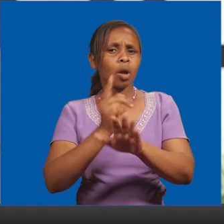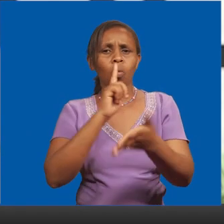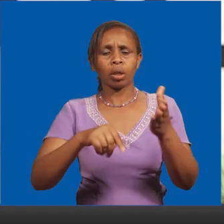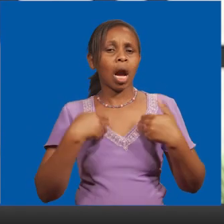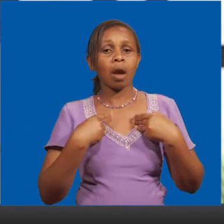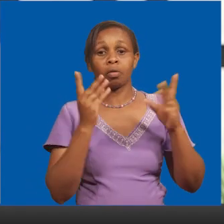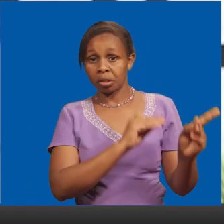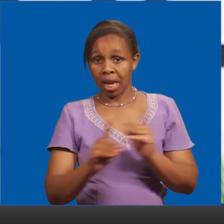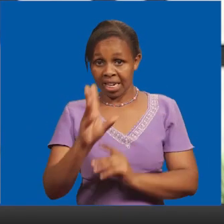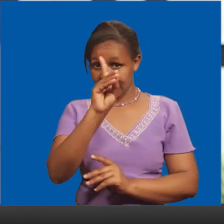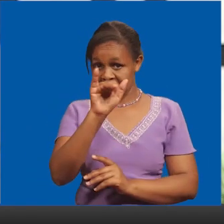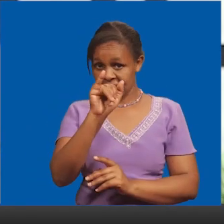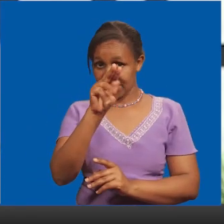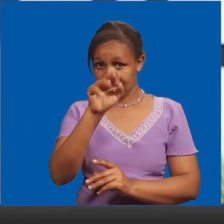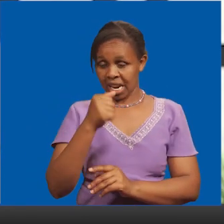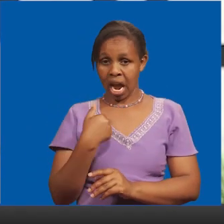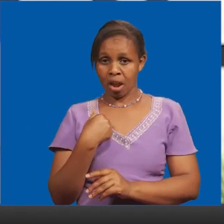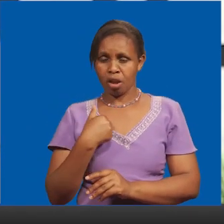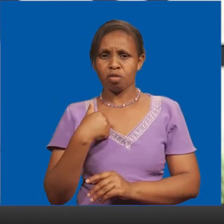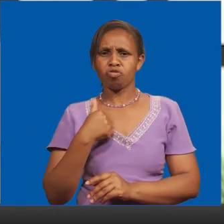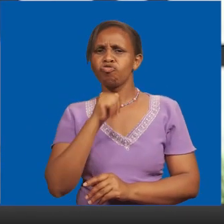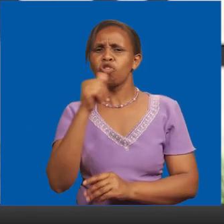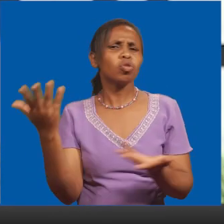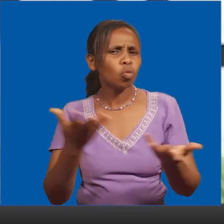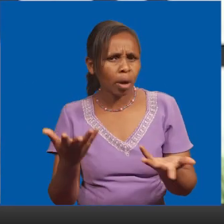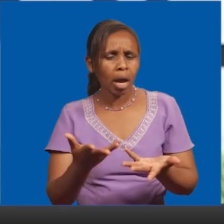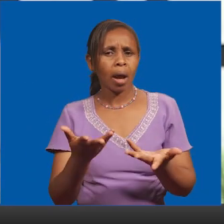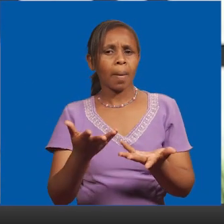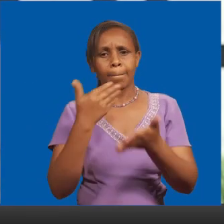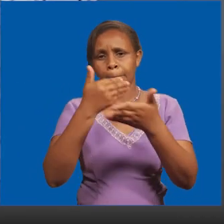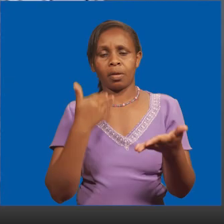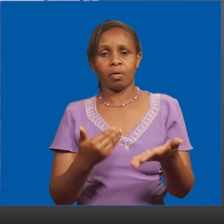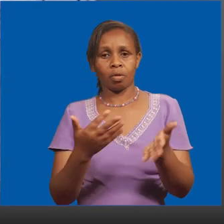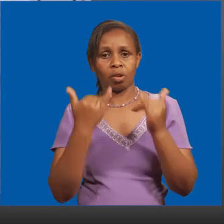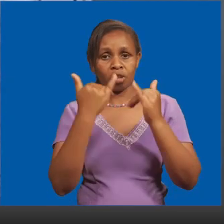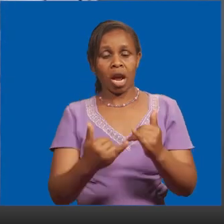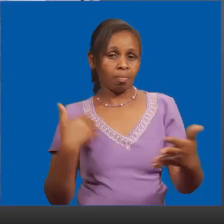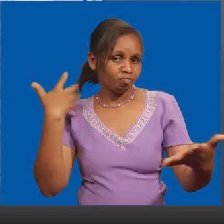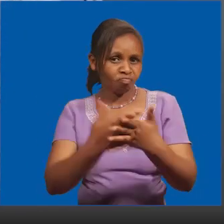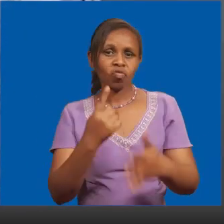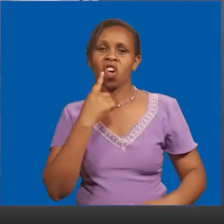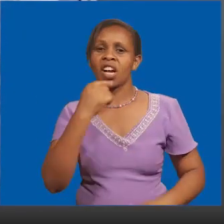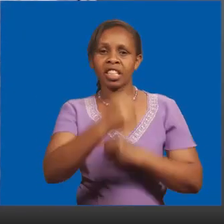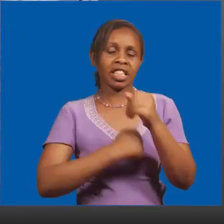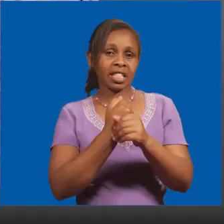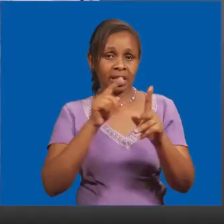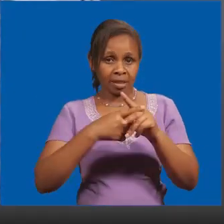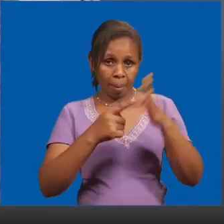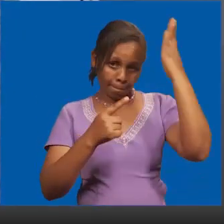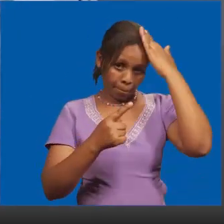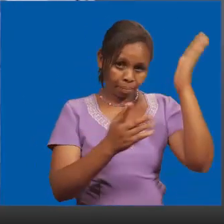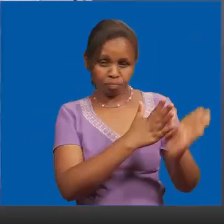look at what Alidin has been performing, is nowhere close to what we were during our days. Kwa maadhimisho ya miaka